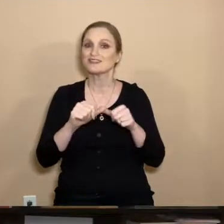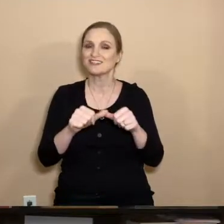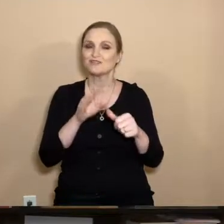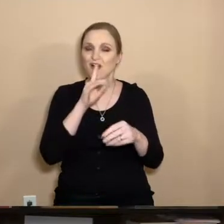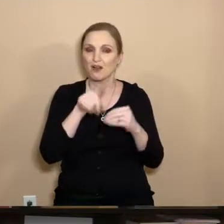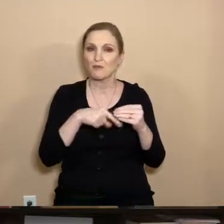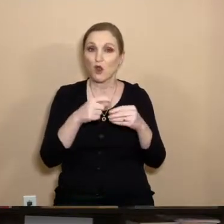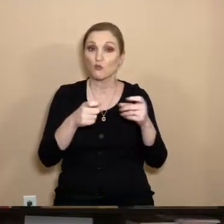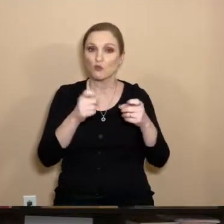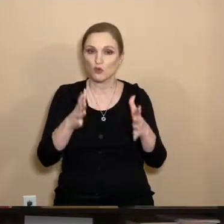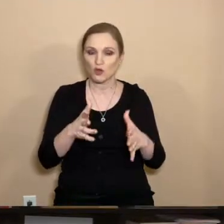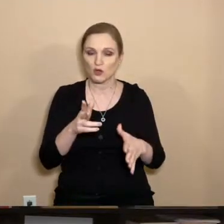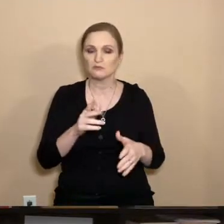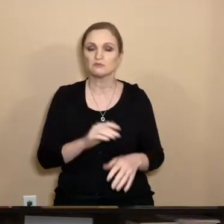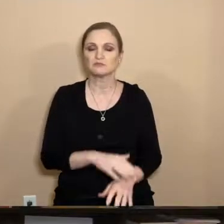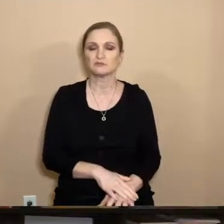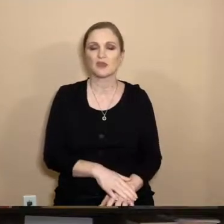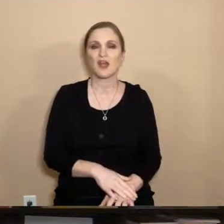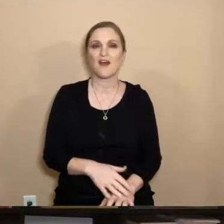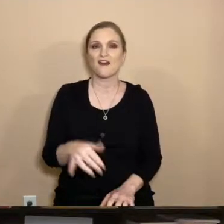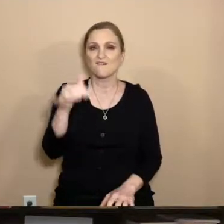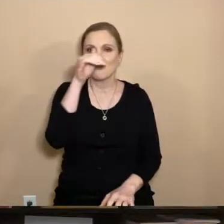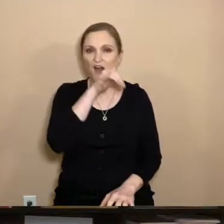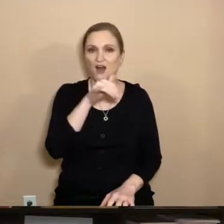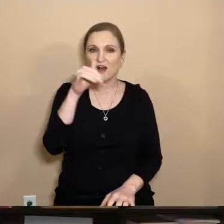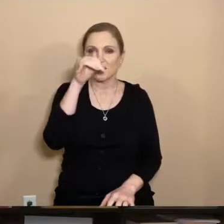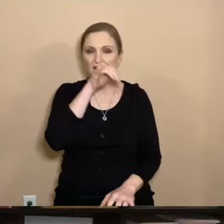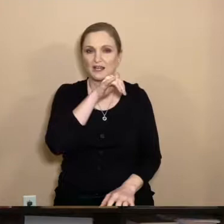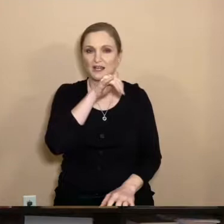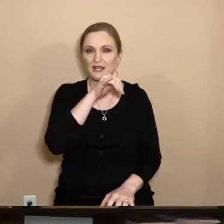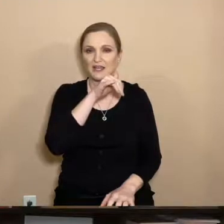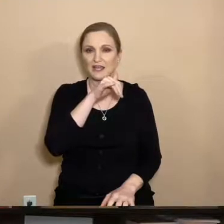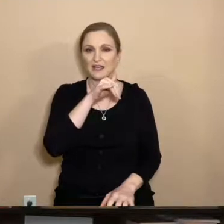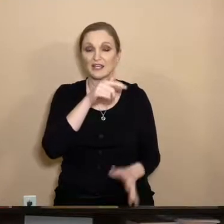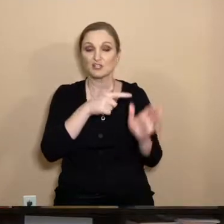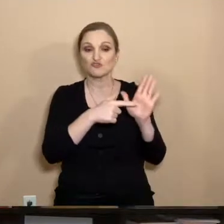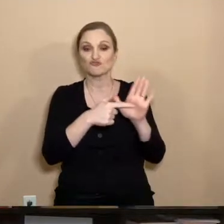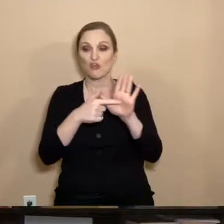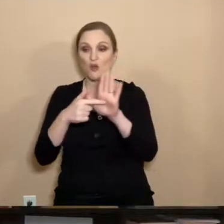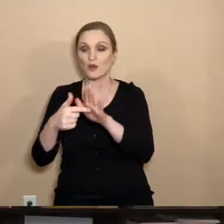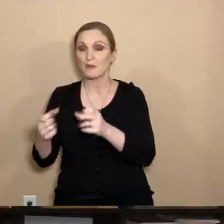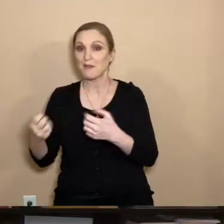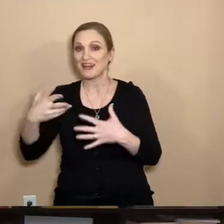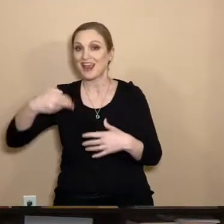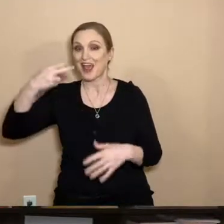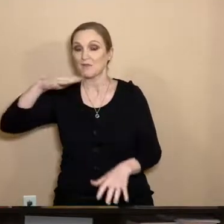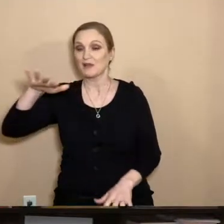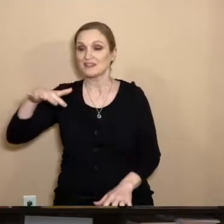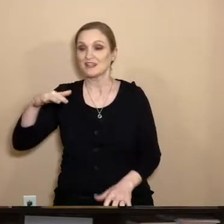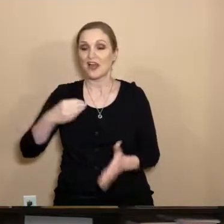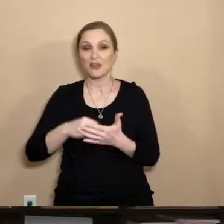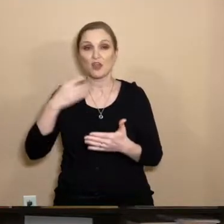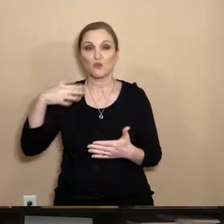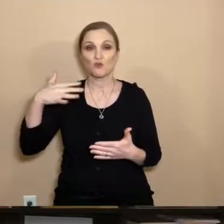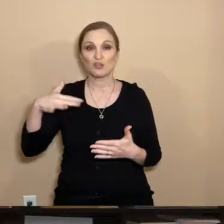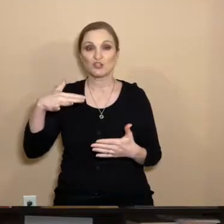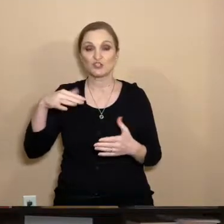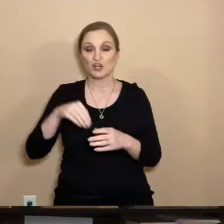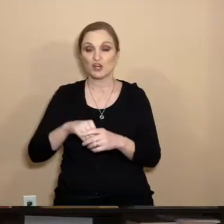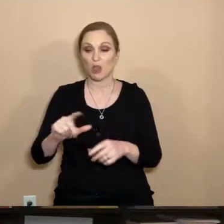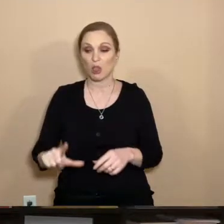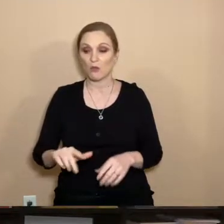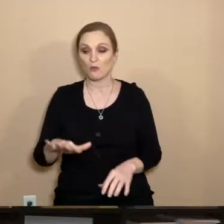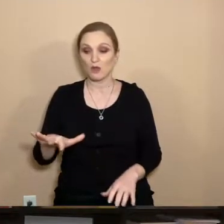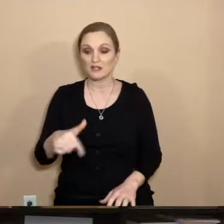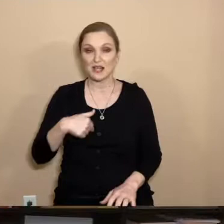a ruler, those in charge. "Folly is set in many high places, and the rich sit in a low place. I have